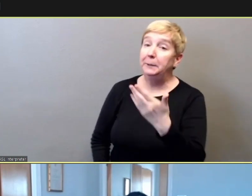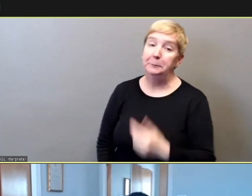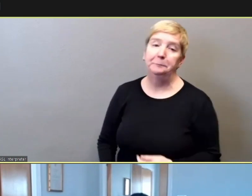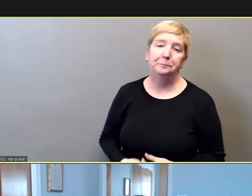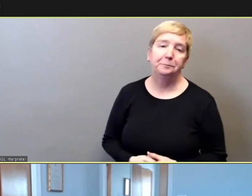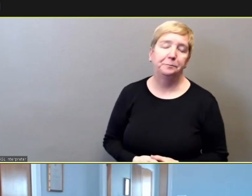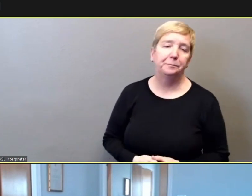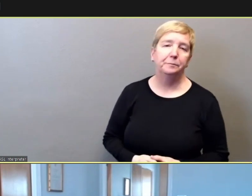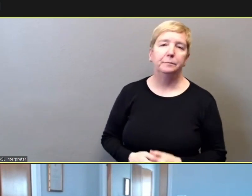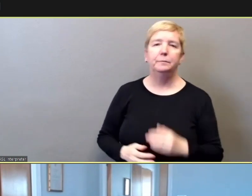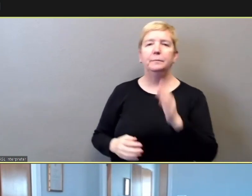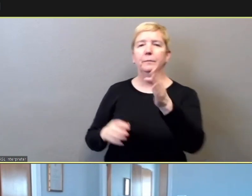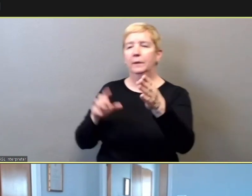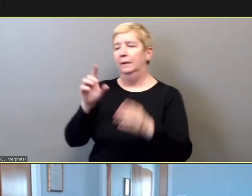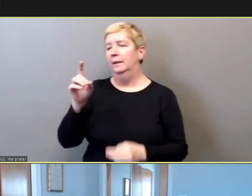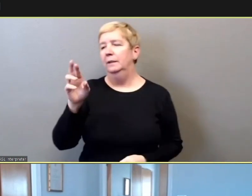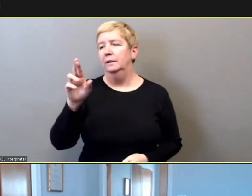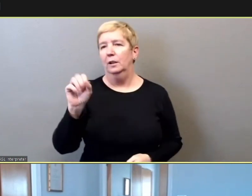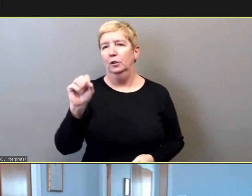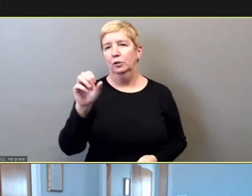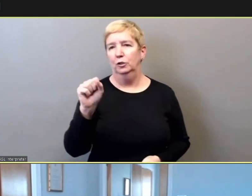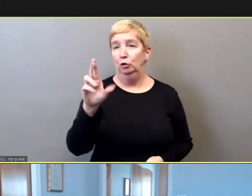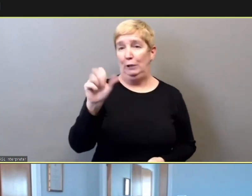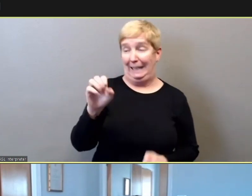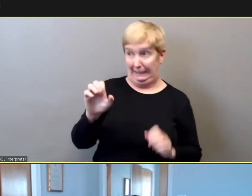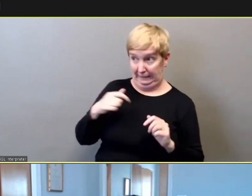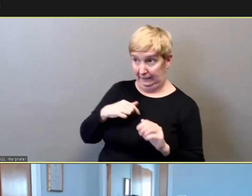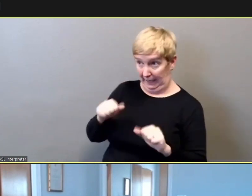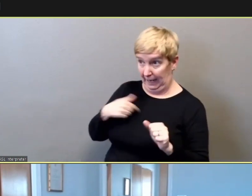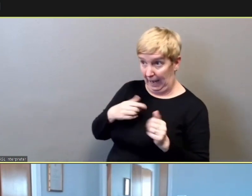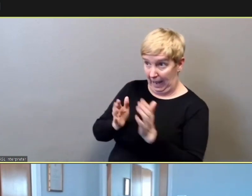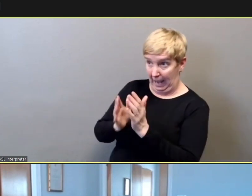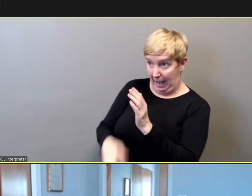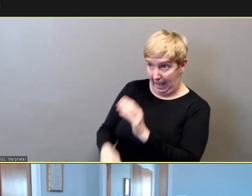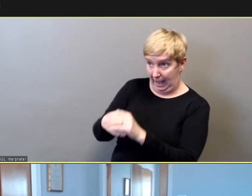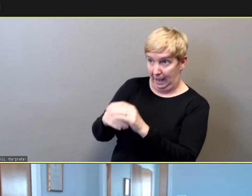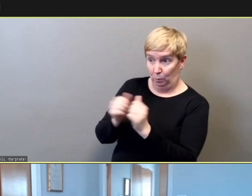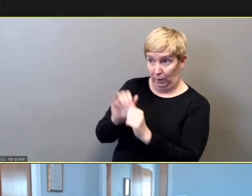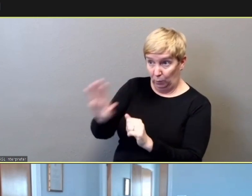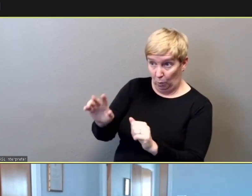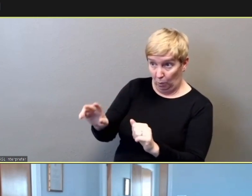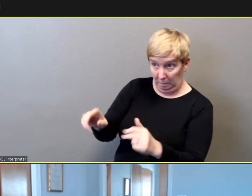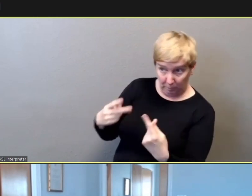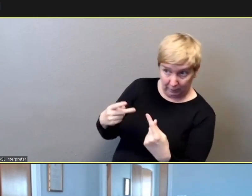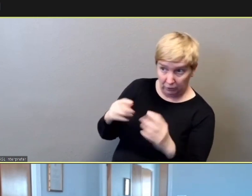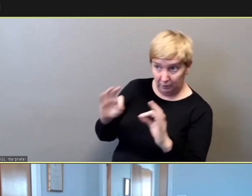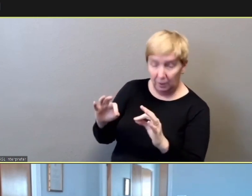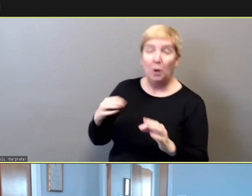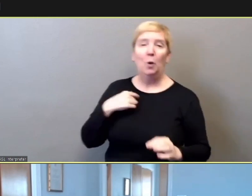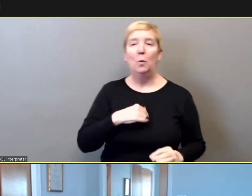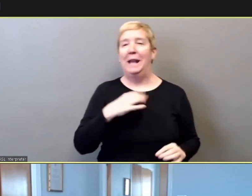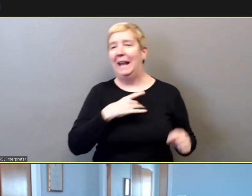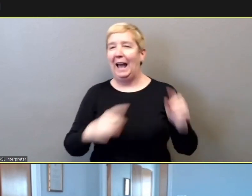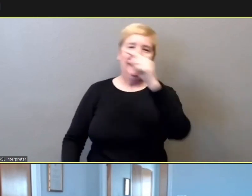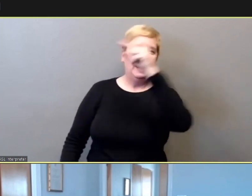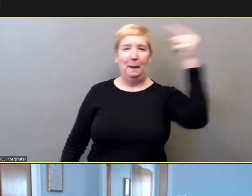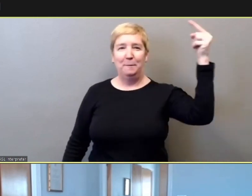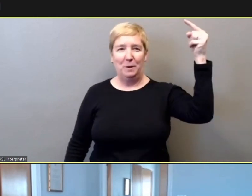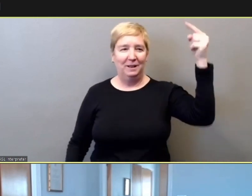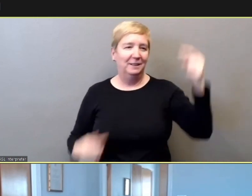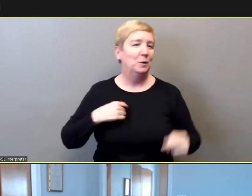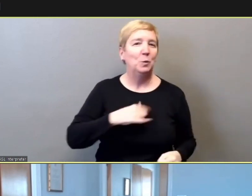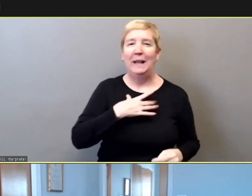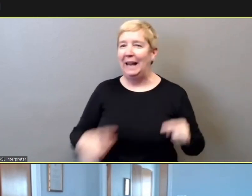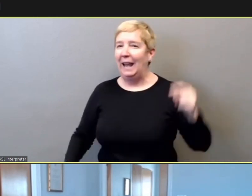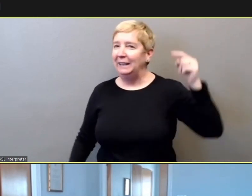Yeah, I might add, Secretary Collins, with your permission, that I think we like being number one. We like being in the top